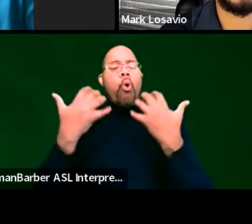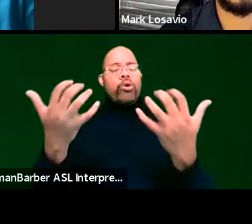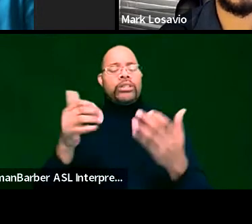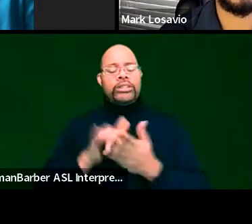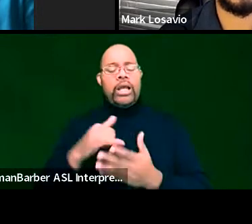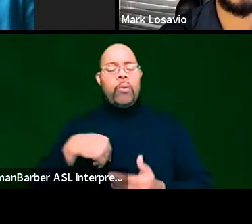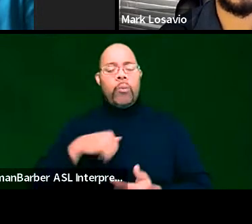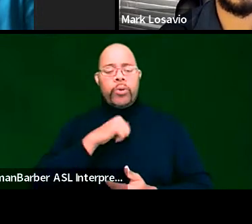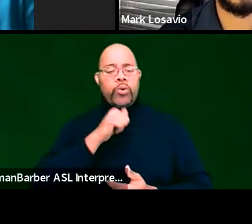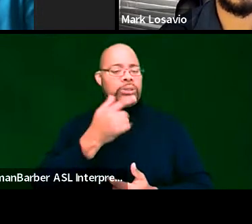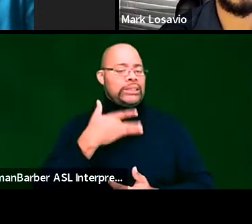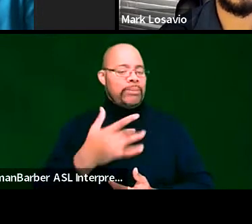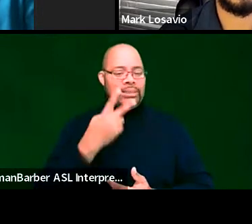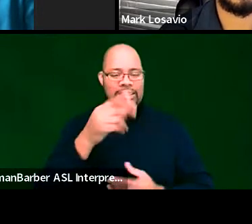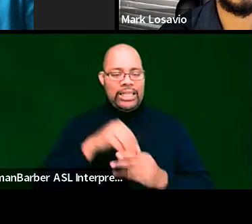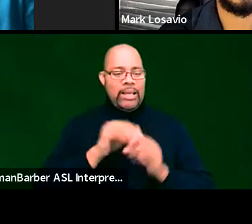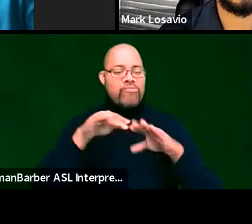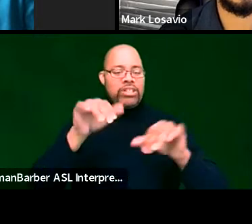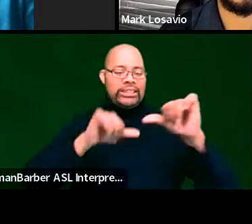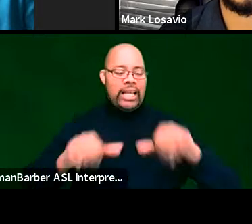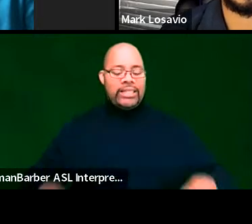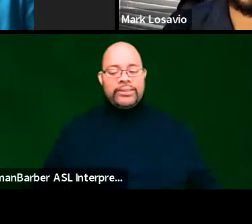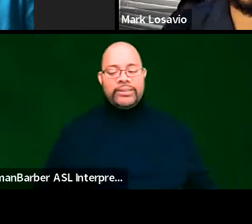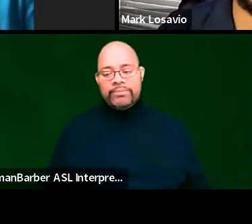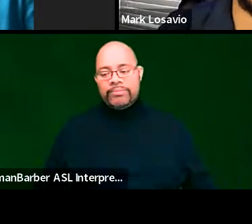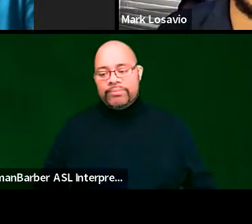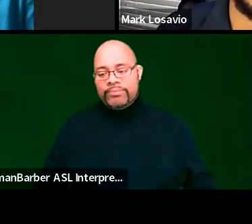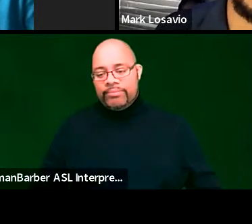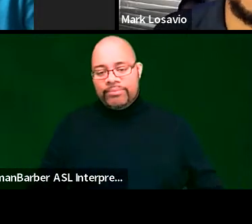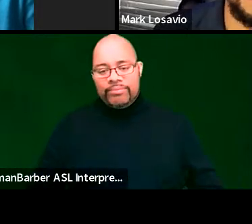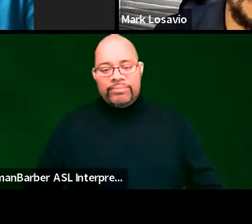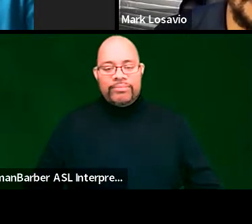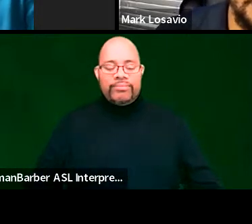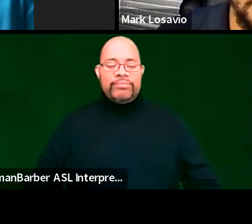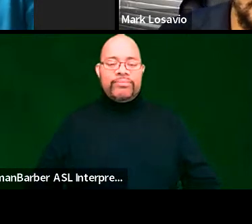we don't typically see in marine science.